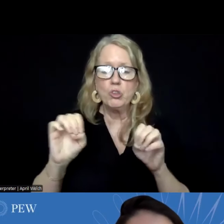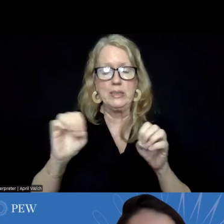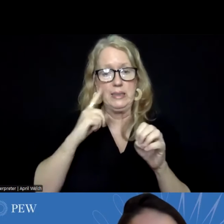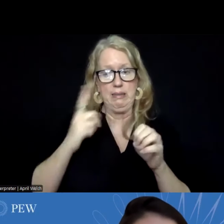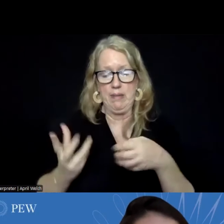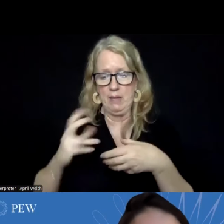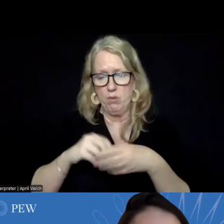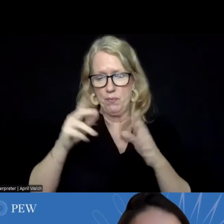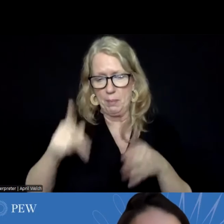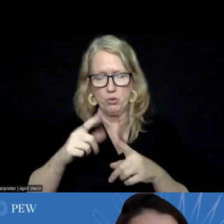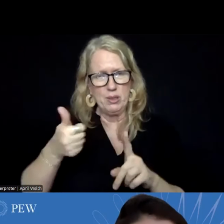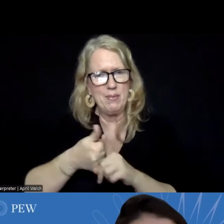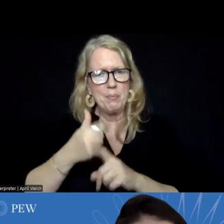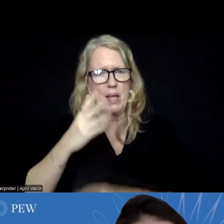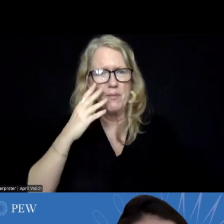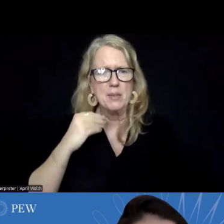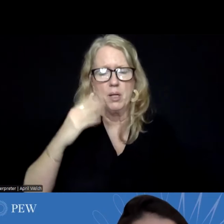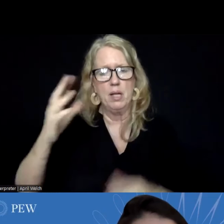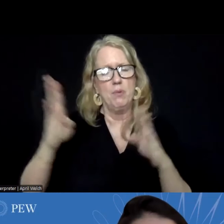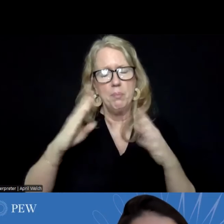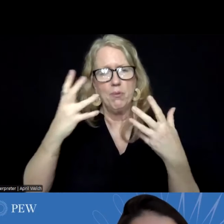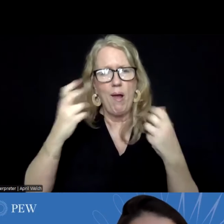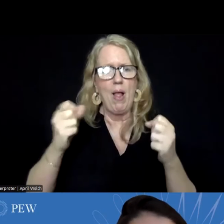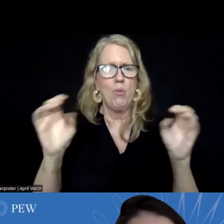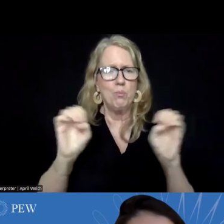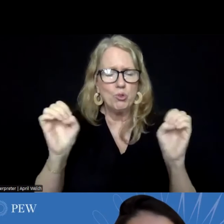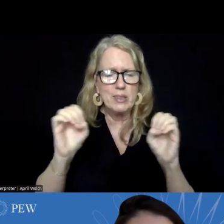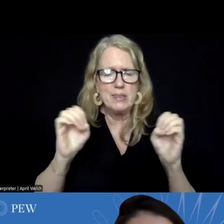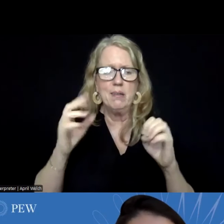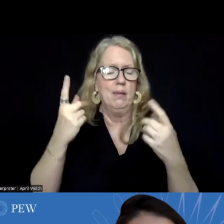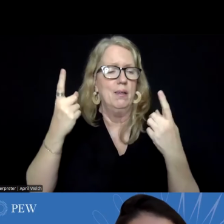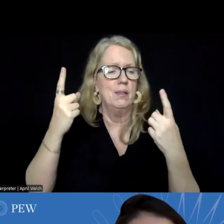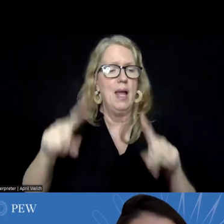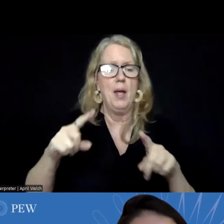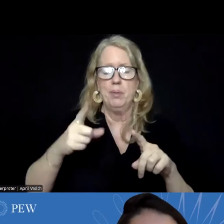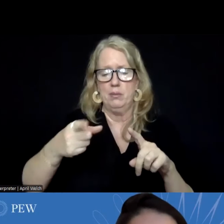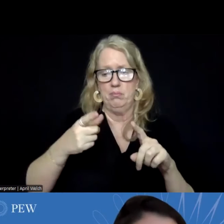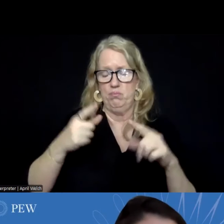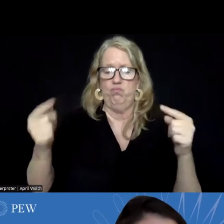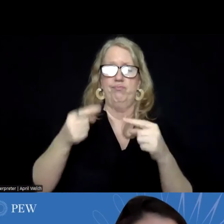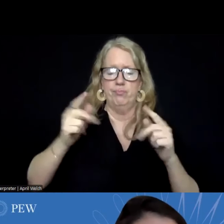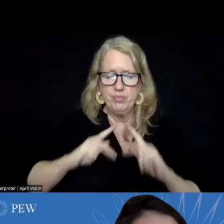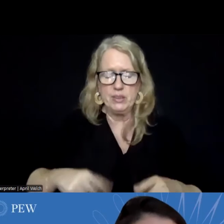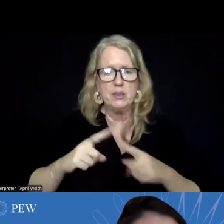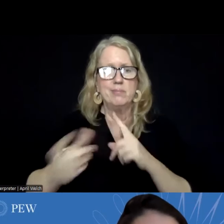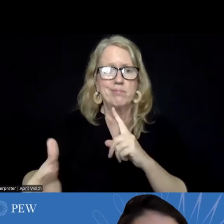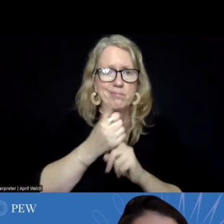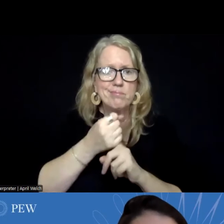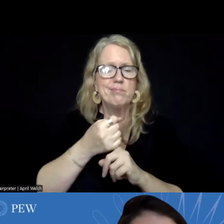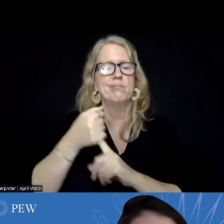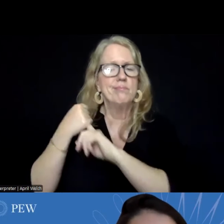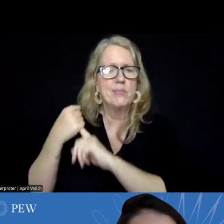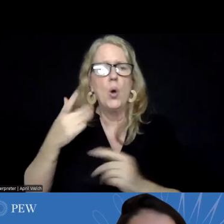person experiencing a behavioral health emergency results in someone being physically harmed, arrested, or brought to an